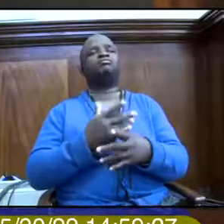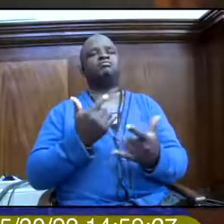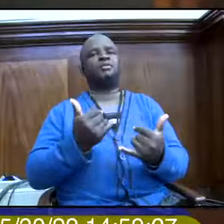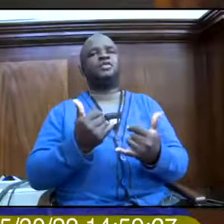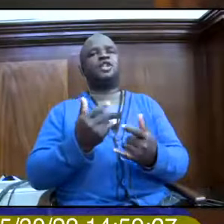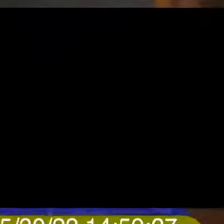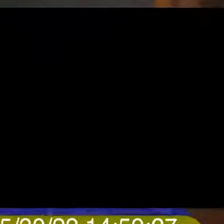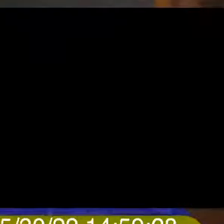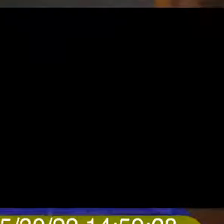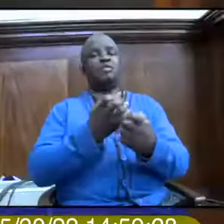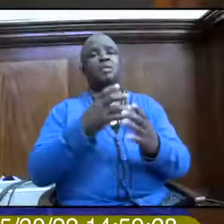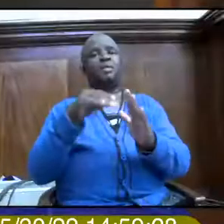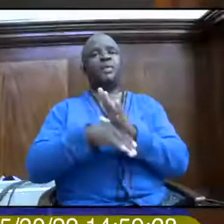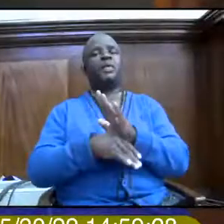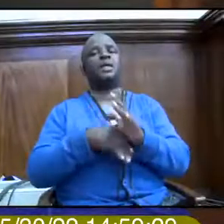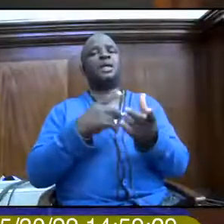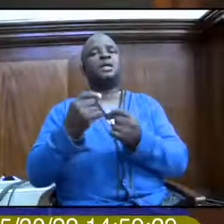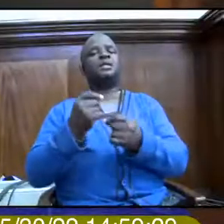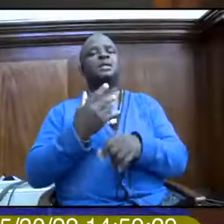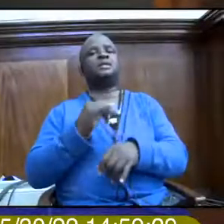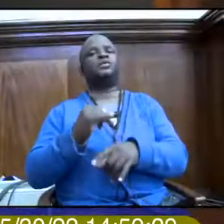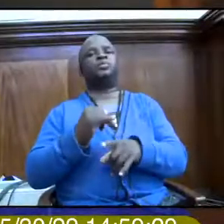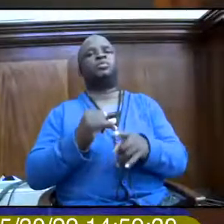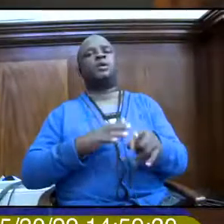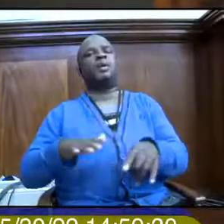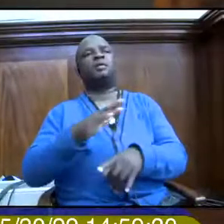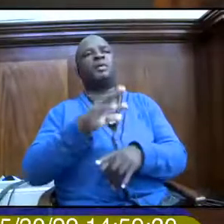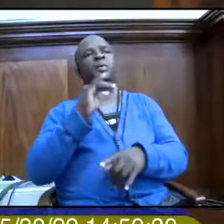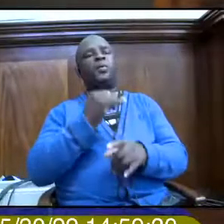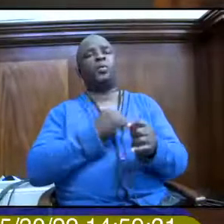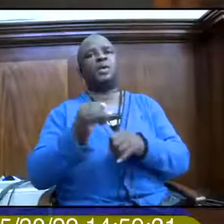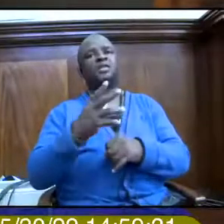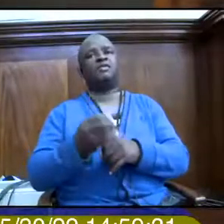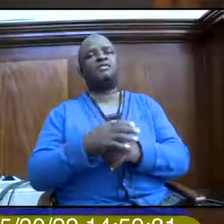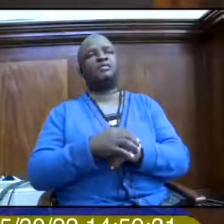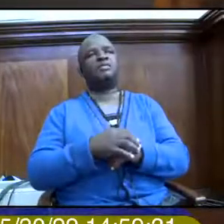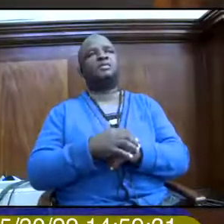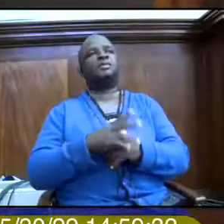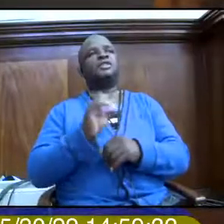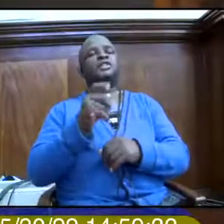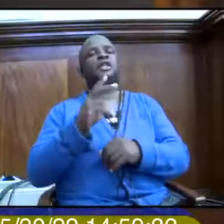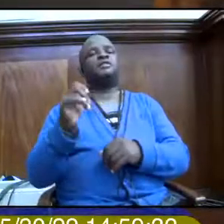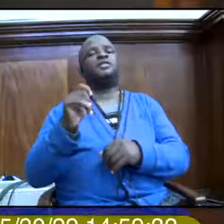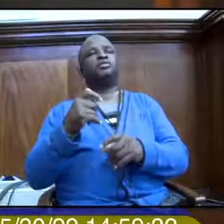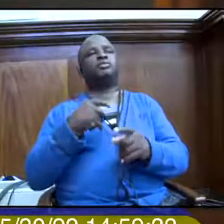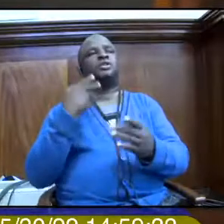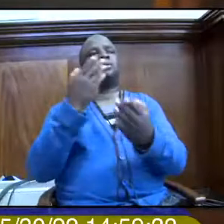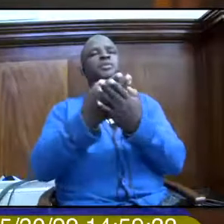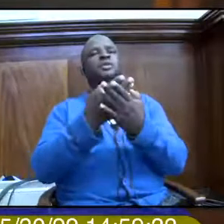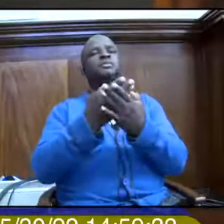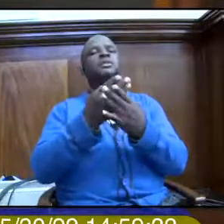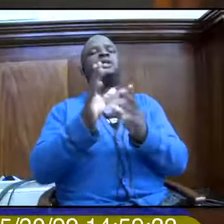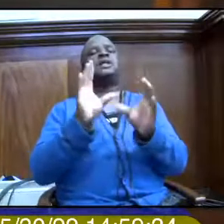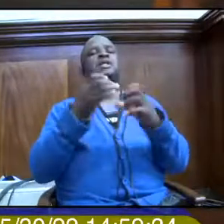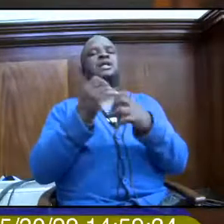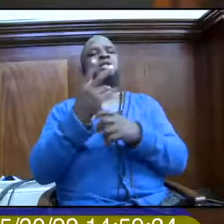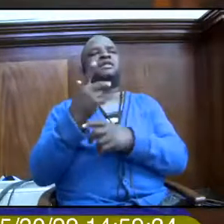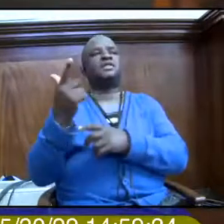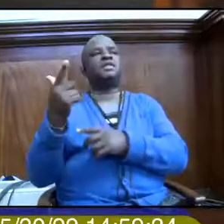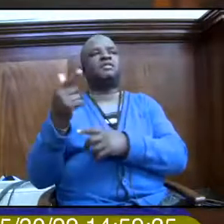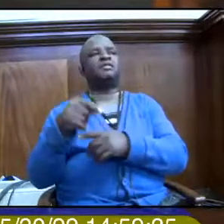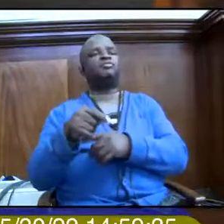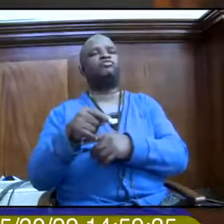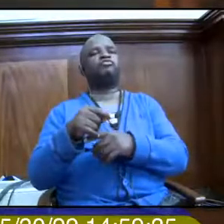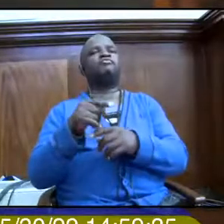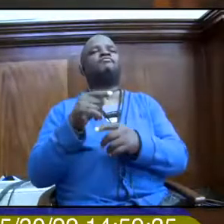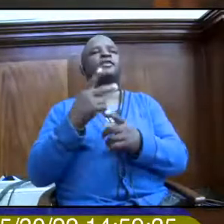everything worse enough is enough software is submitting the section 77 notice